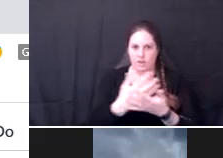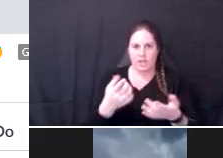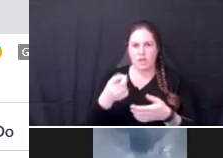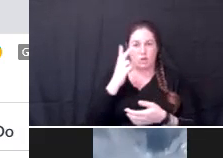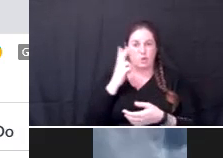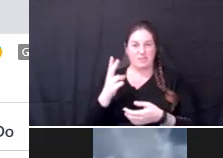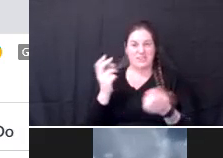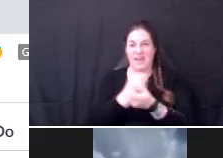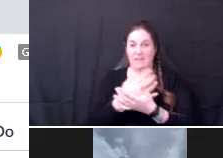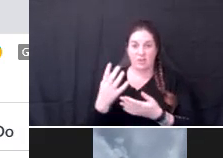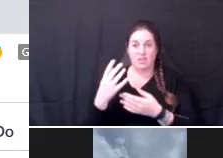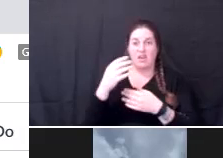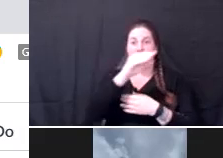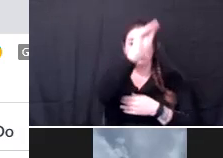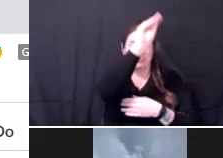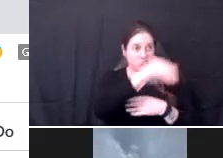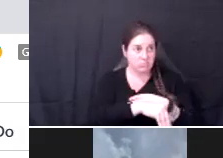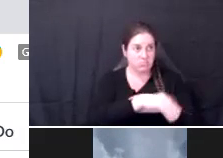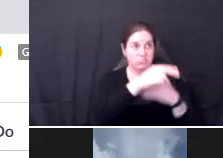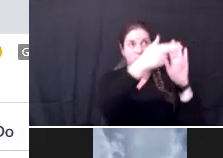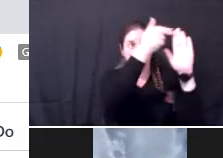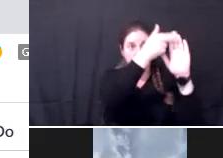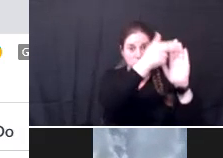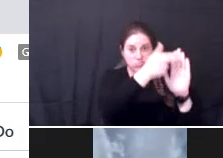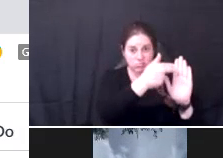in the left side menu.